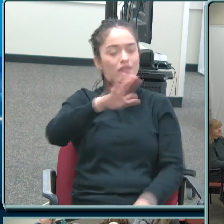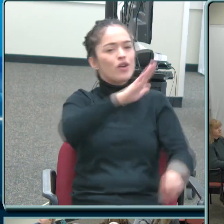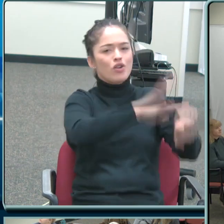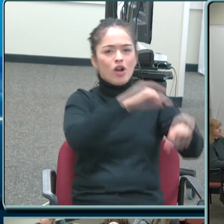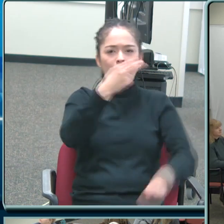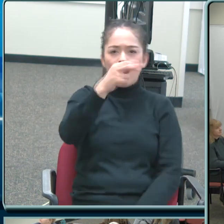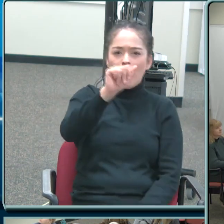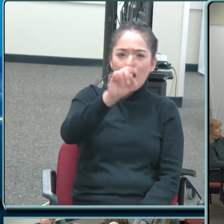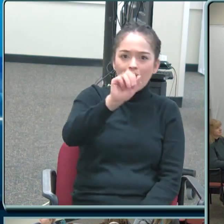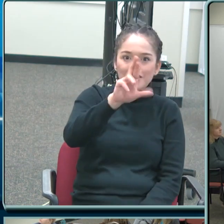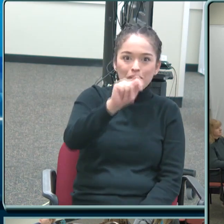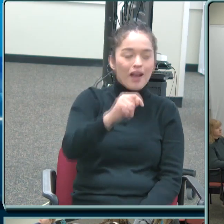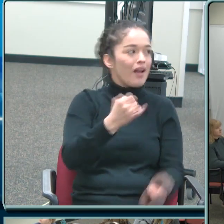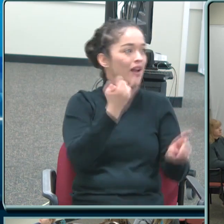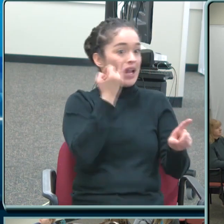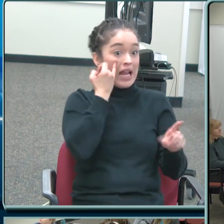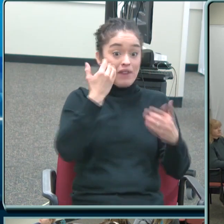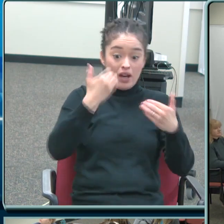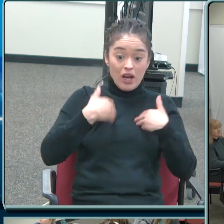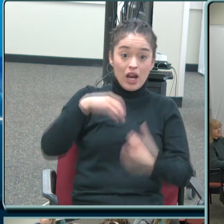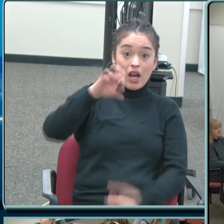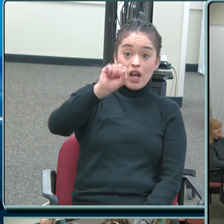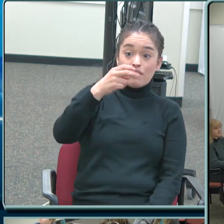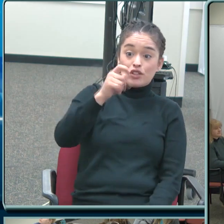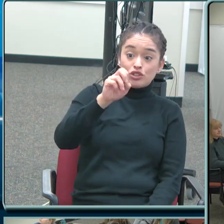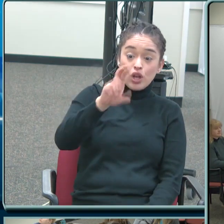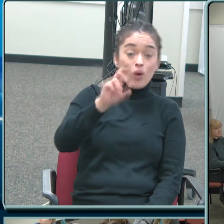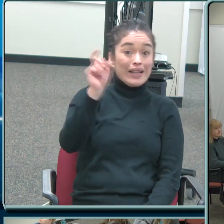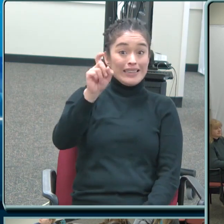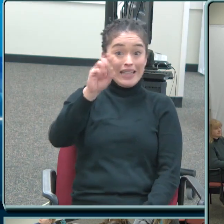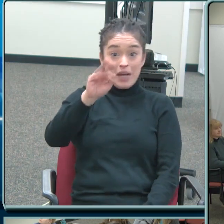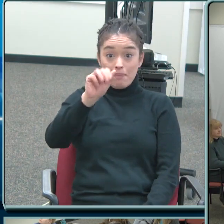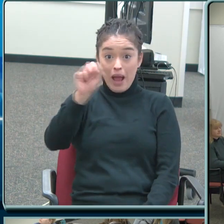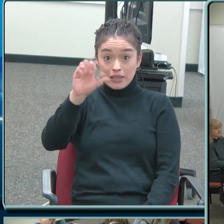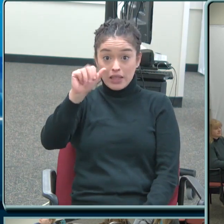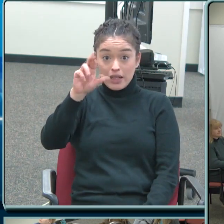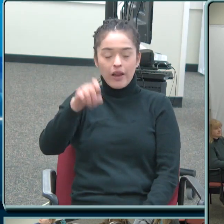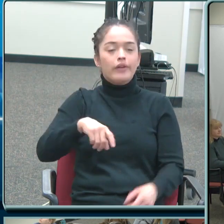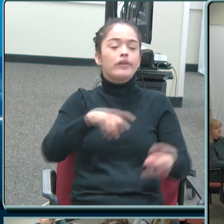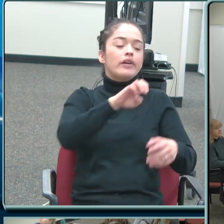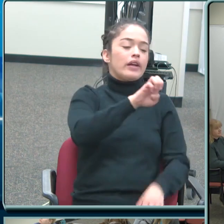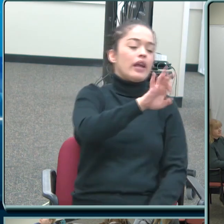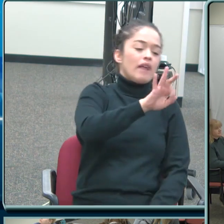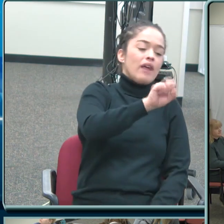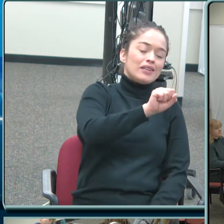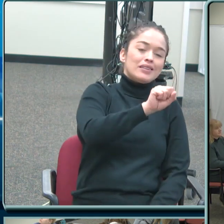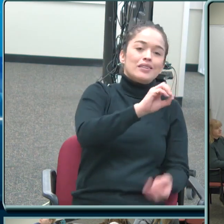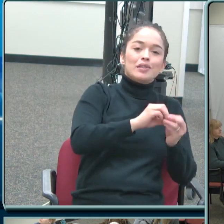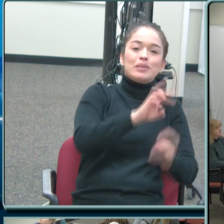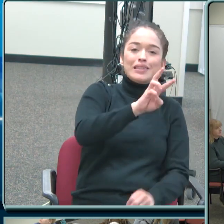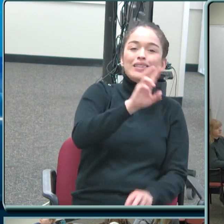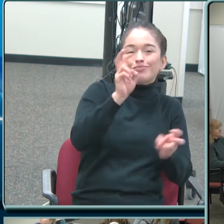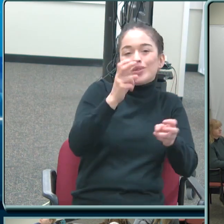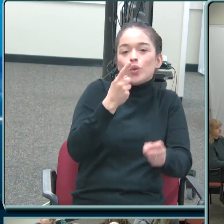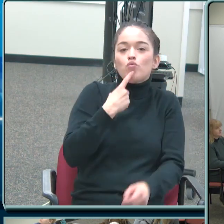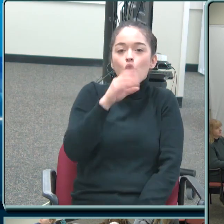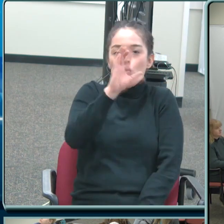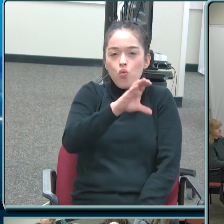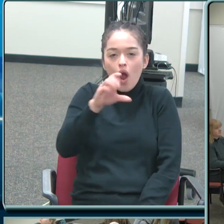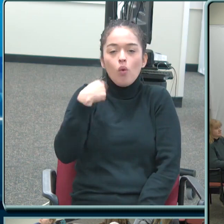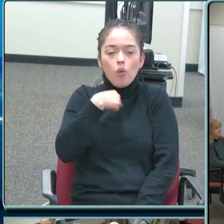team. If there's a sheltering need or mass care, we have our ESF 6, which is Red Cross. So there are